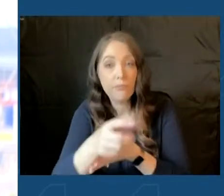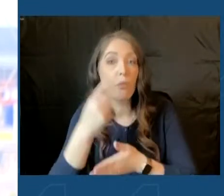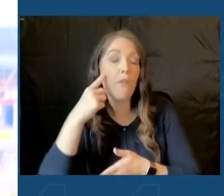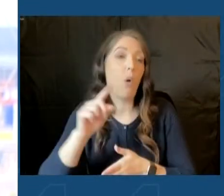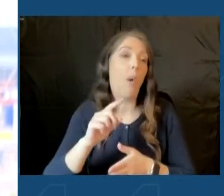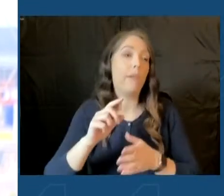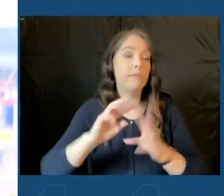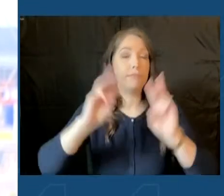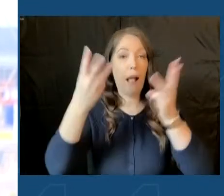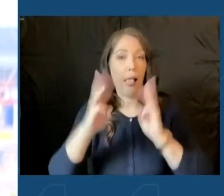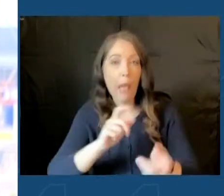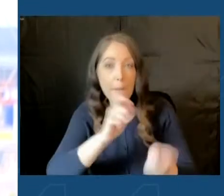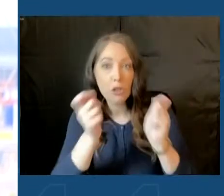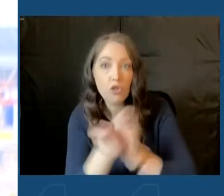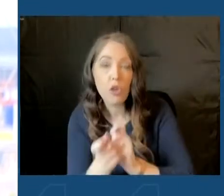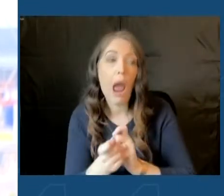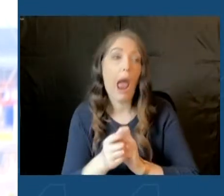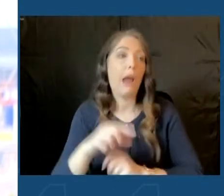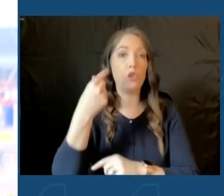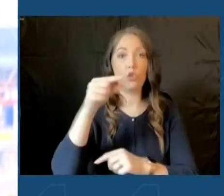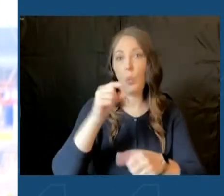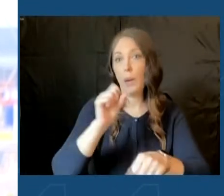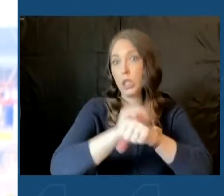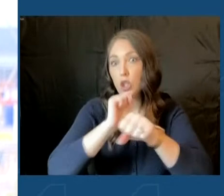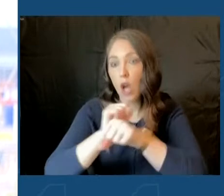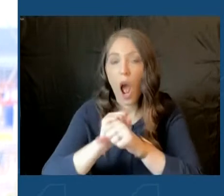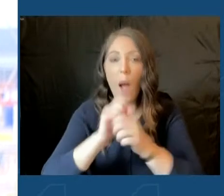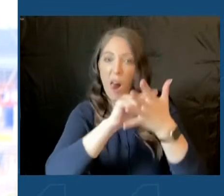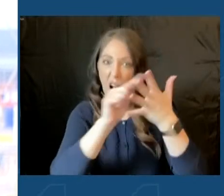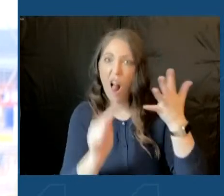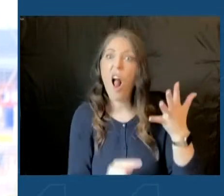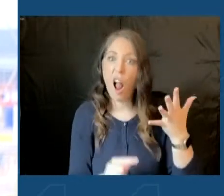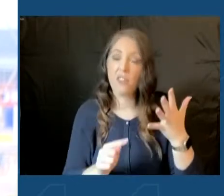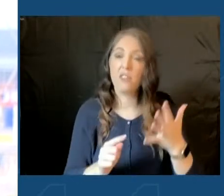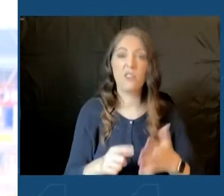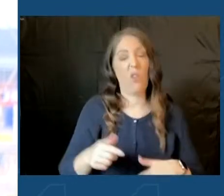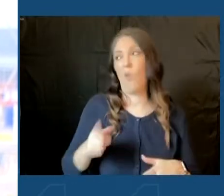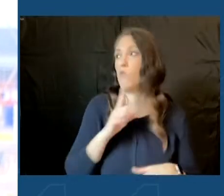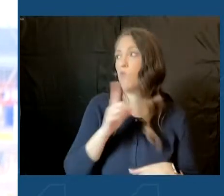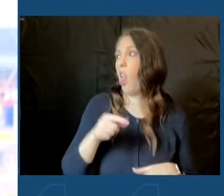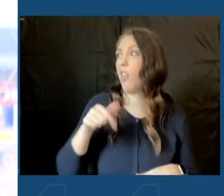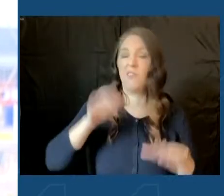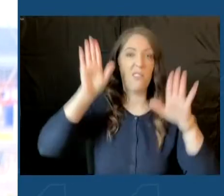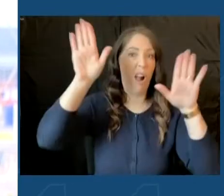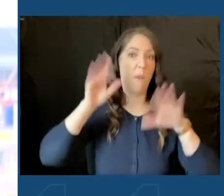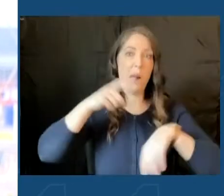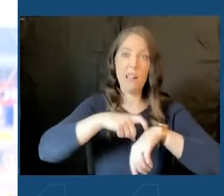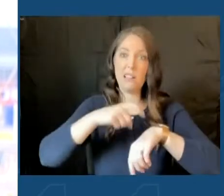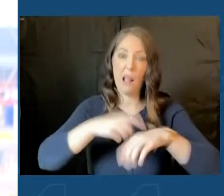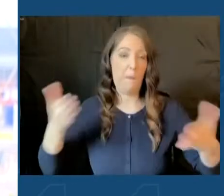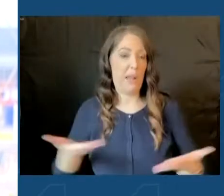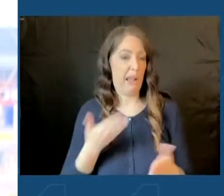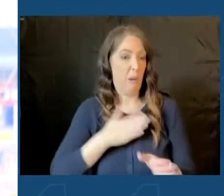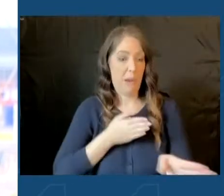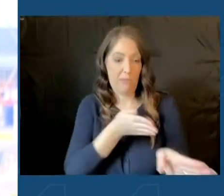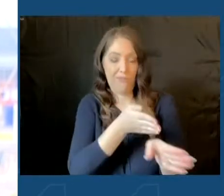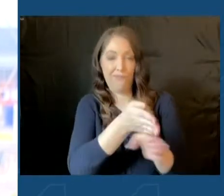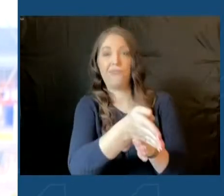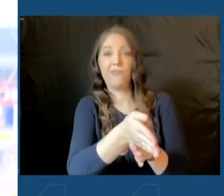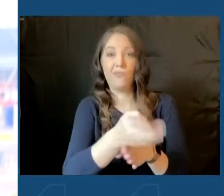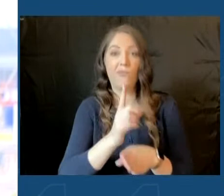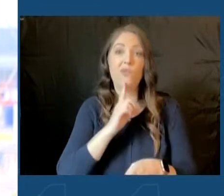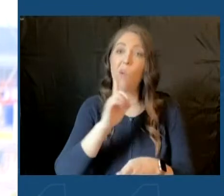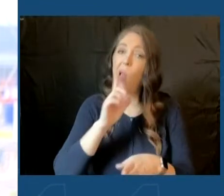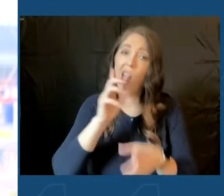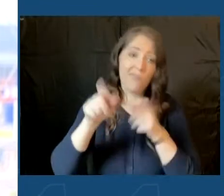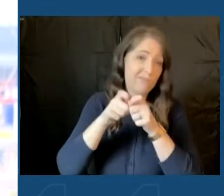jobs. So really, it's been an amazing time to be in my field under this governor. And really just closing again, thank